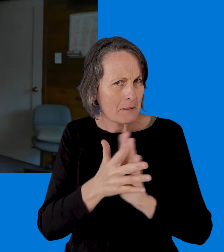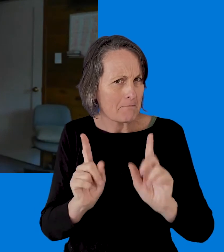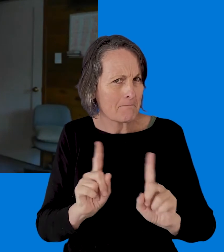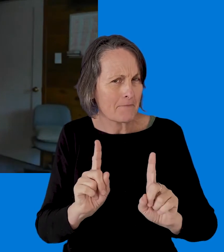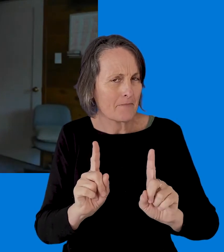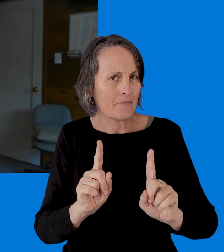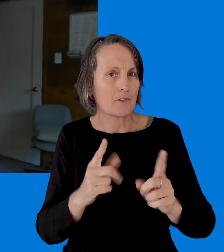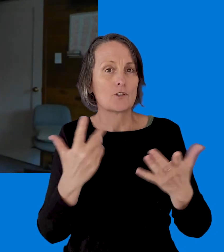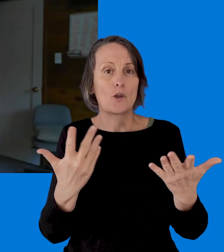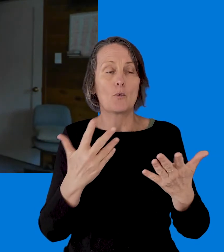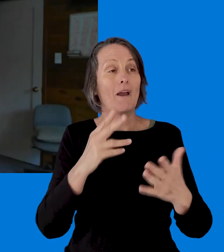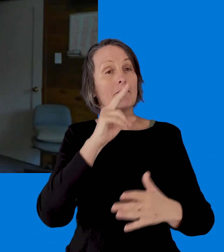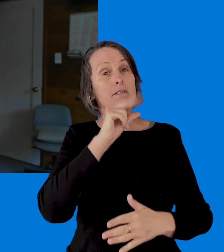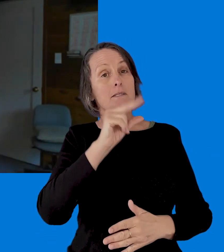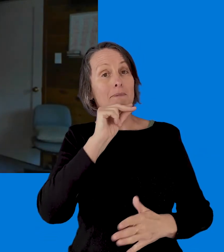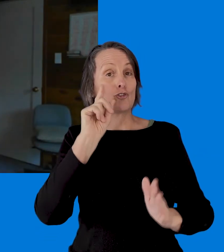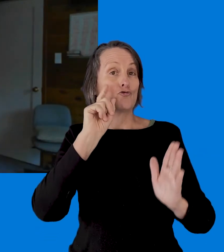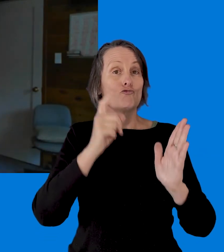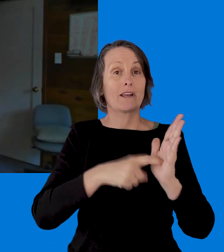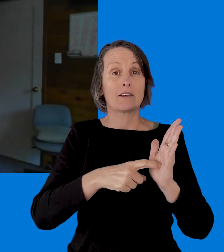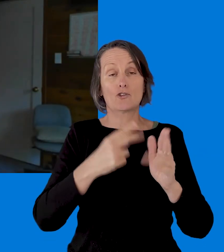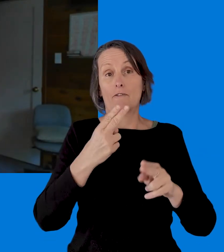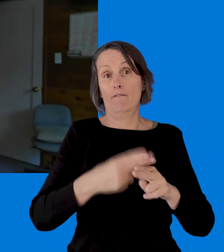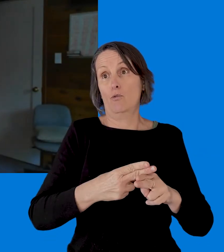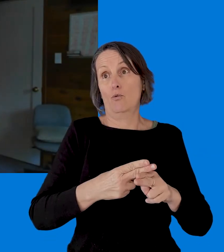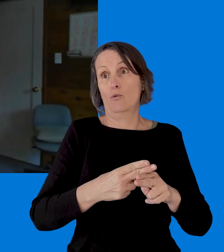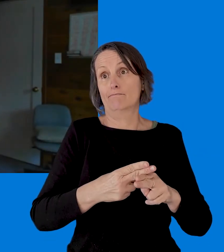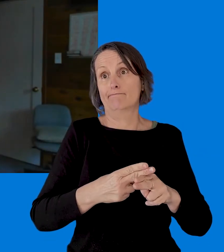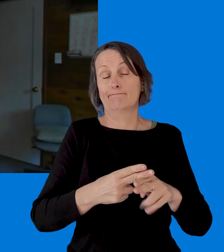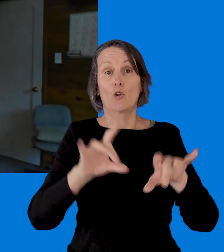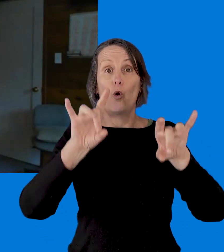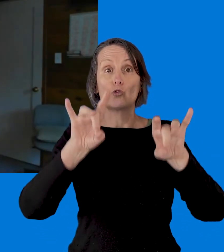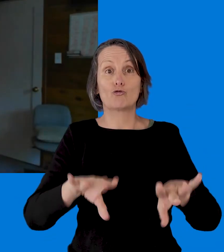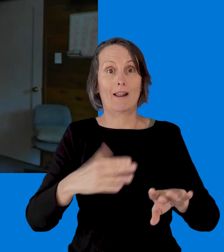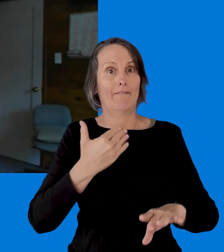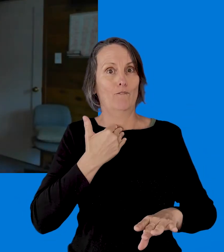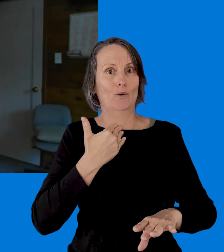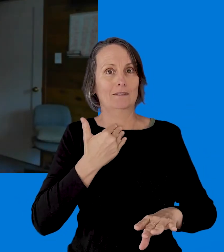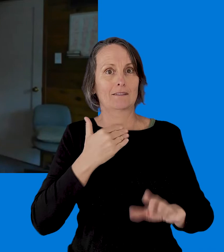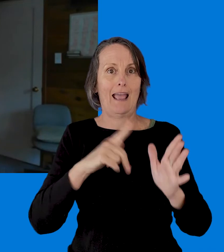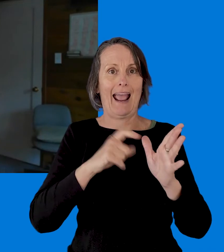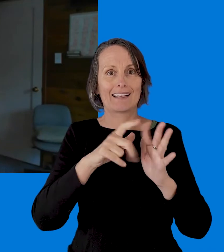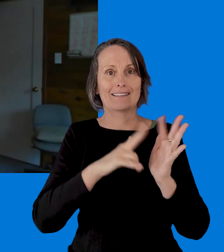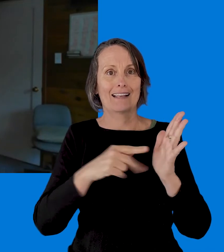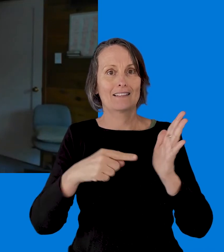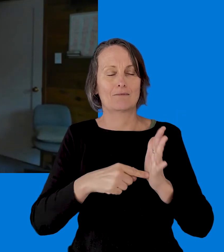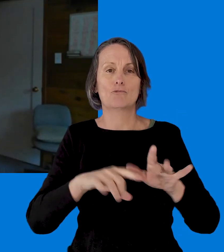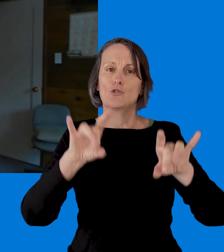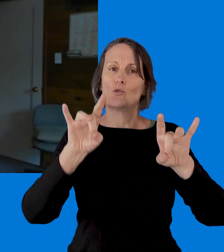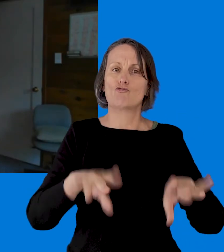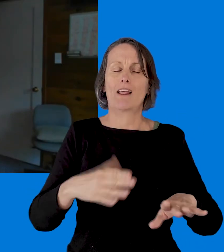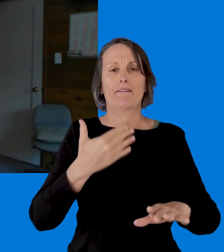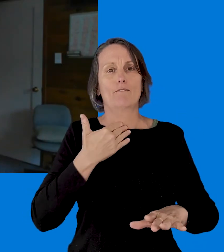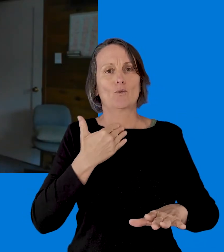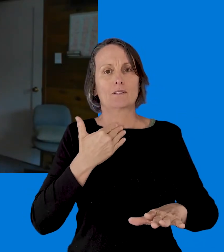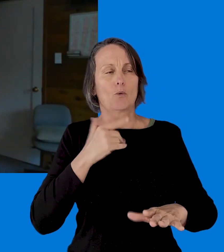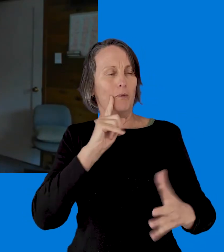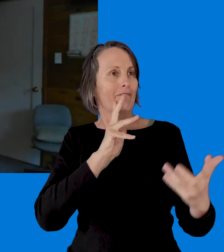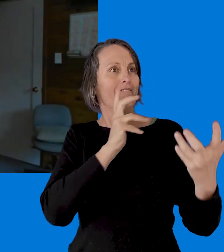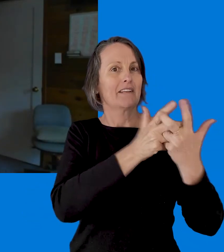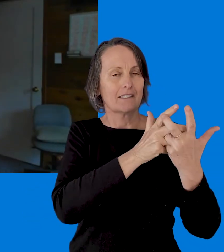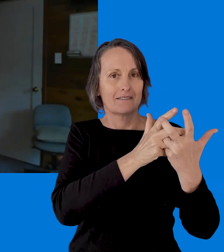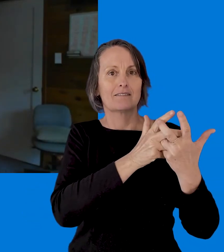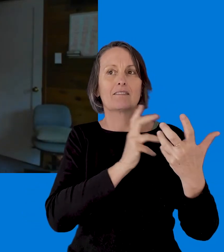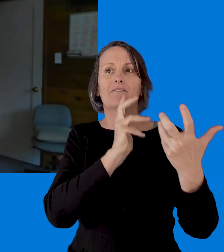let's say, in Australia. So you have the Aussie dialect generally supported. So we actually have plans